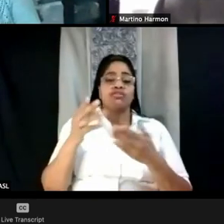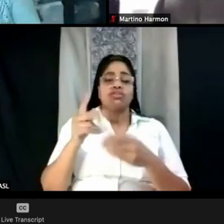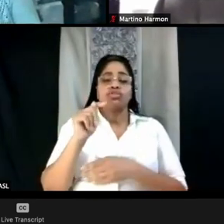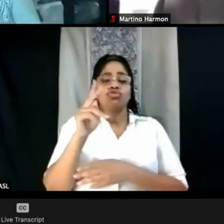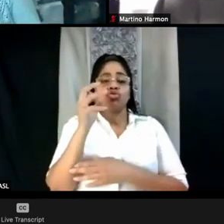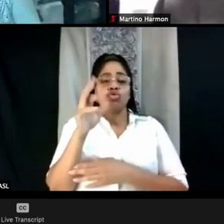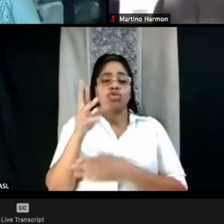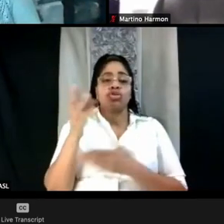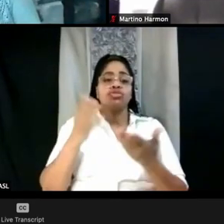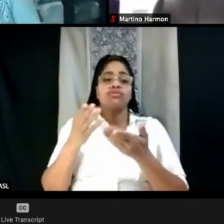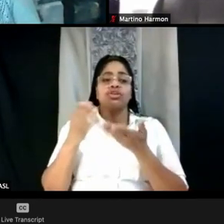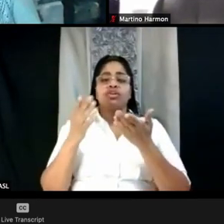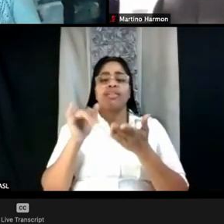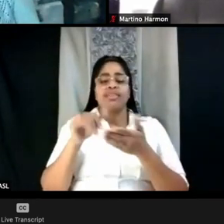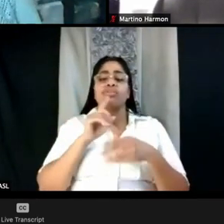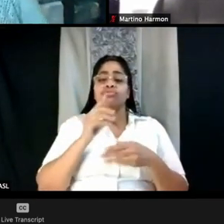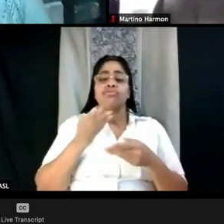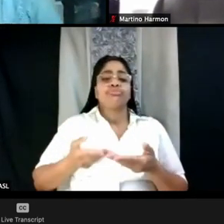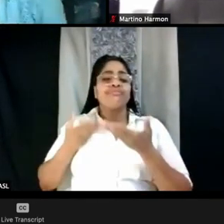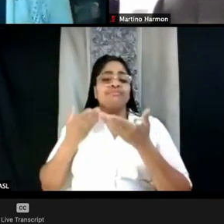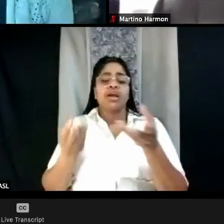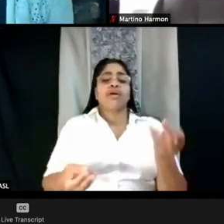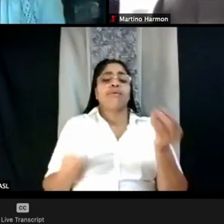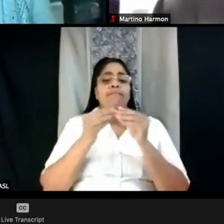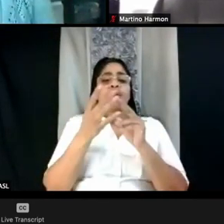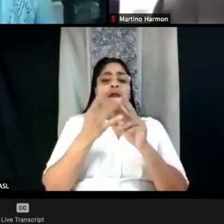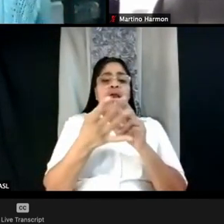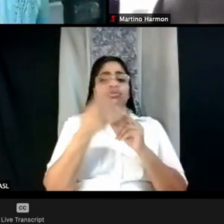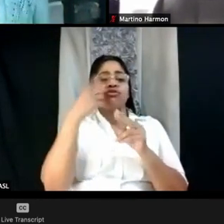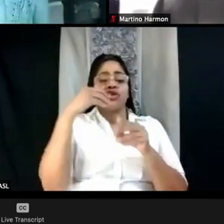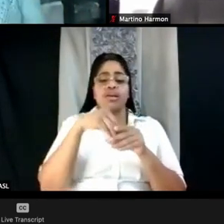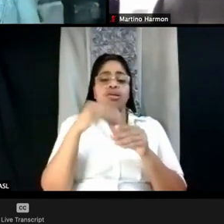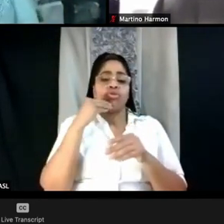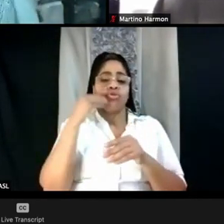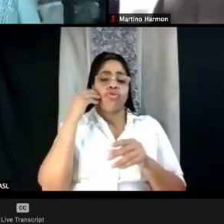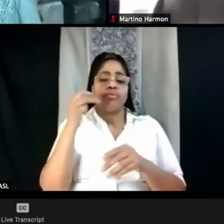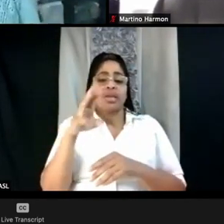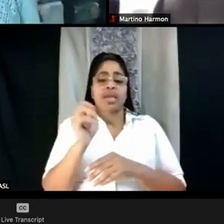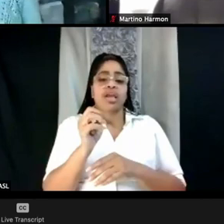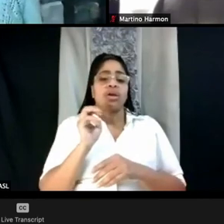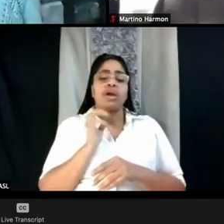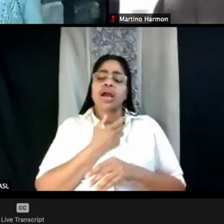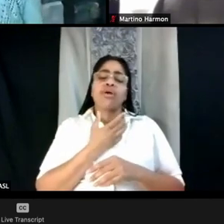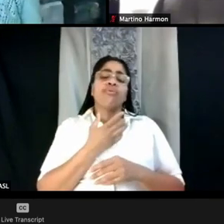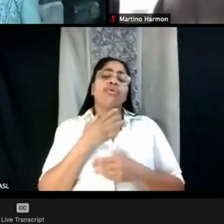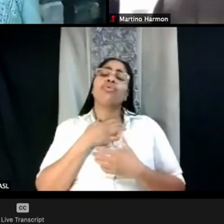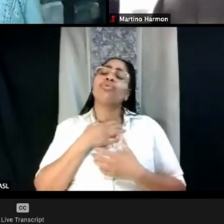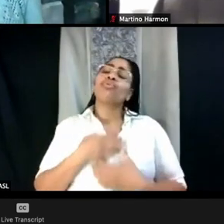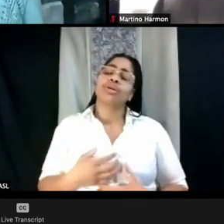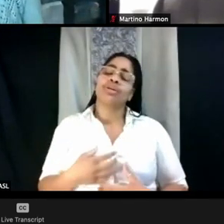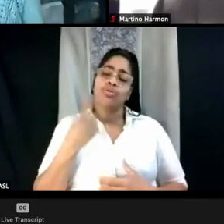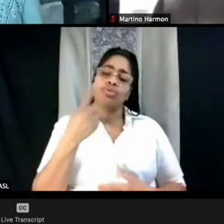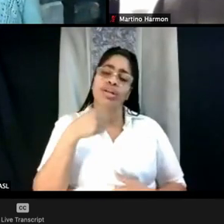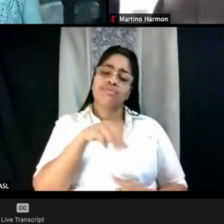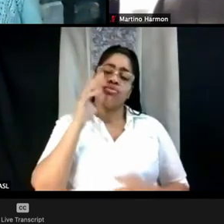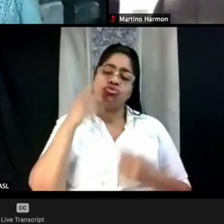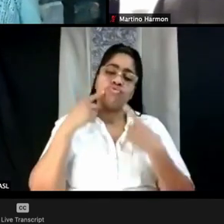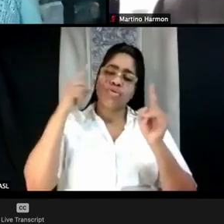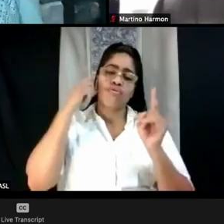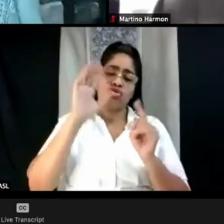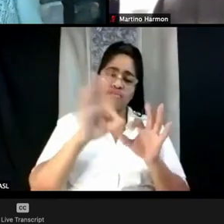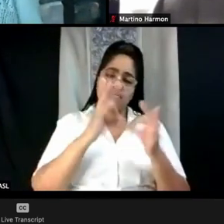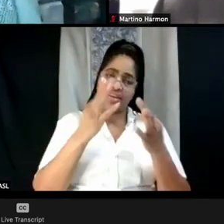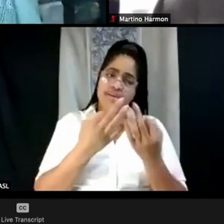services, services that do provide more options for in-home care. It's our sincere wish that one of these will work for your